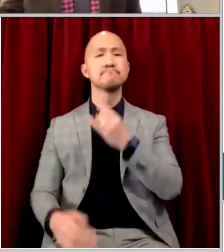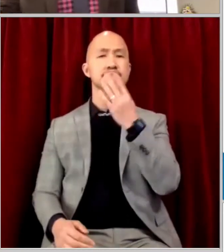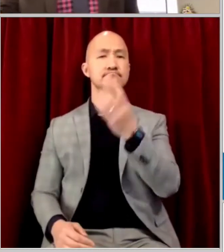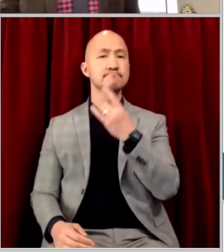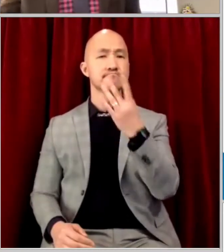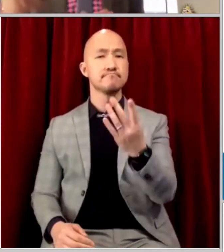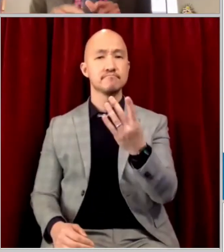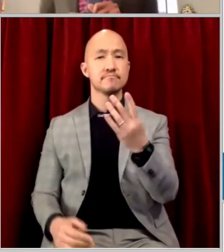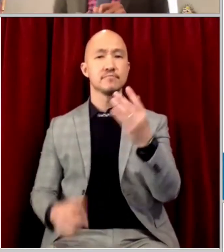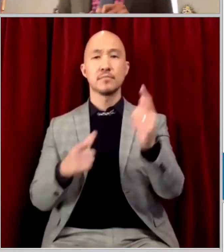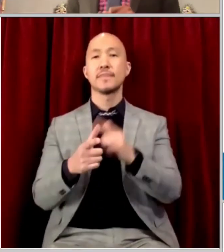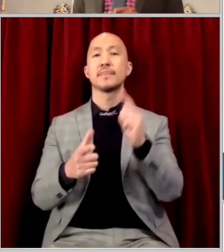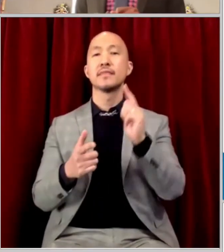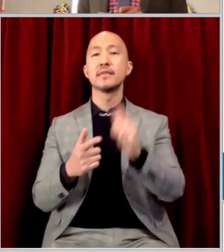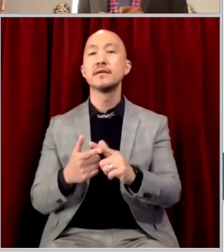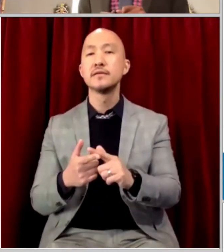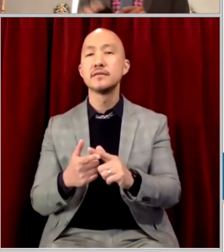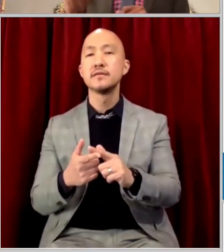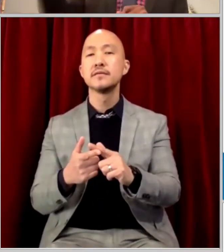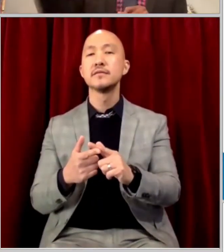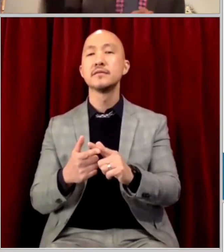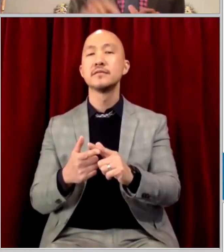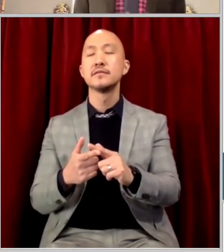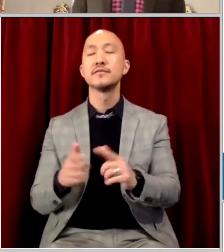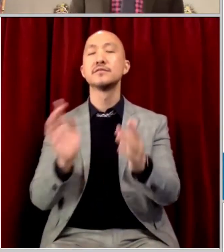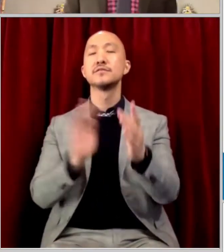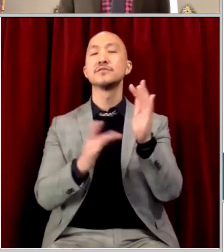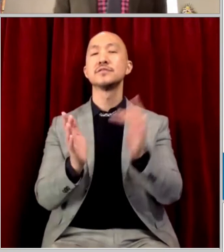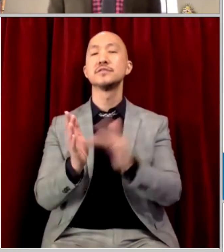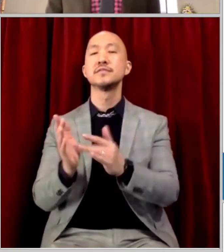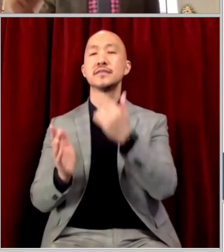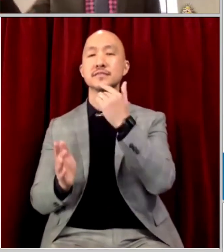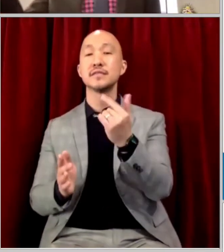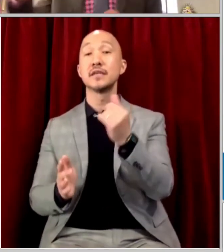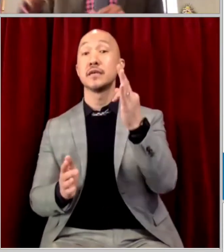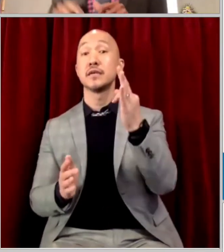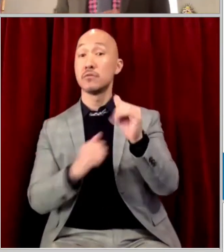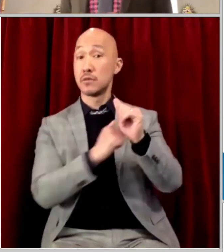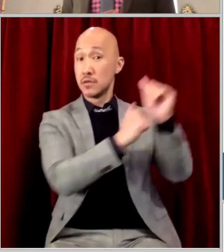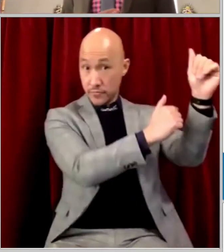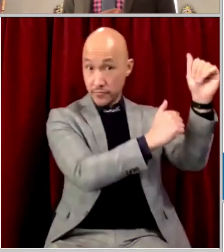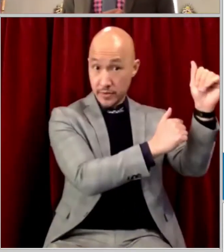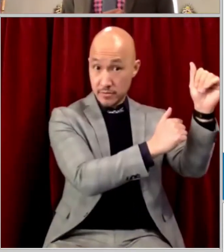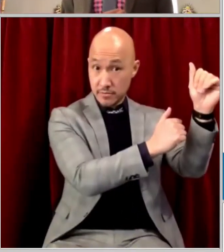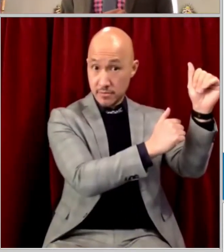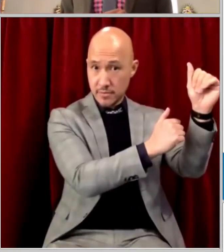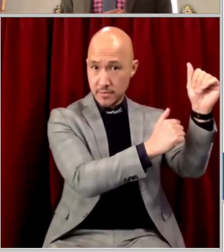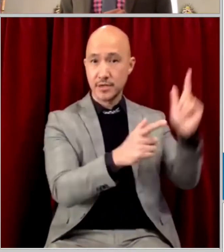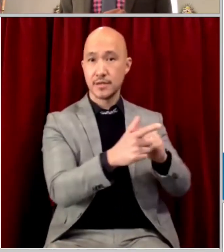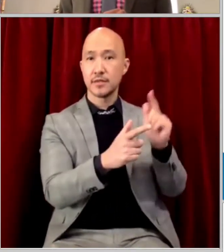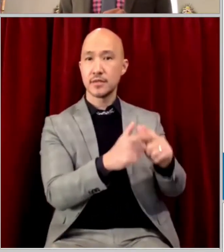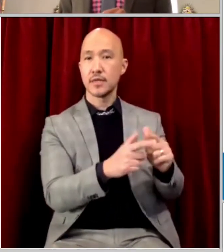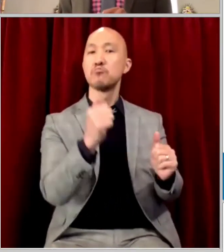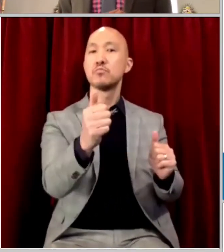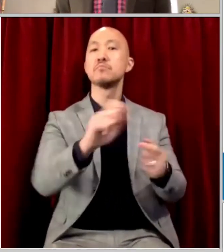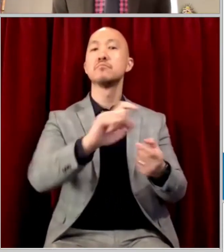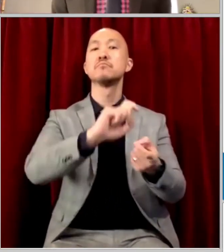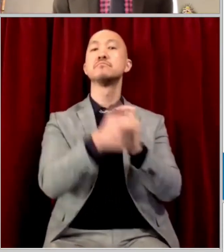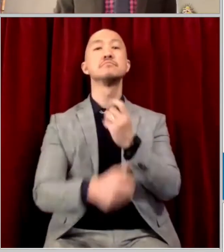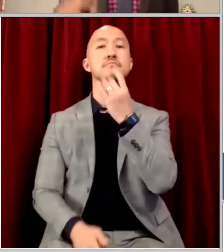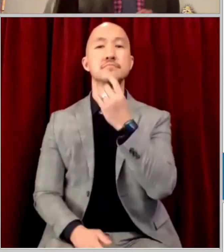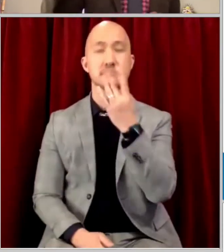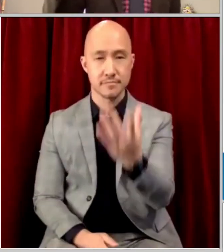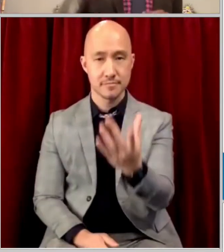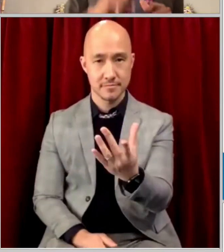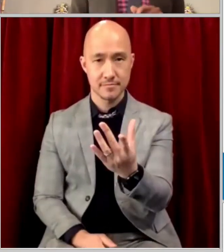does he say to you? He says, Marc Brazier, you are the light of the world. He